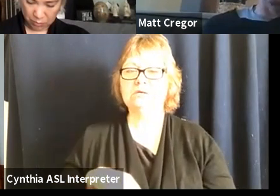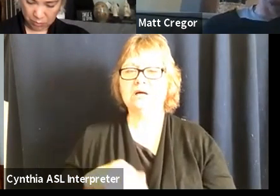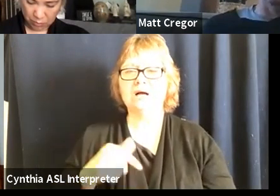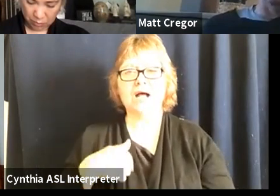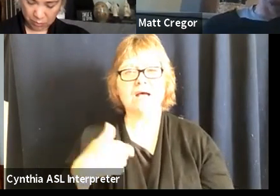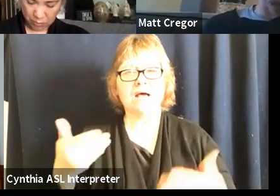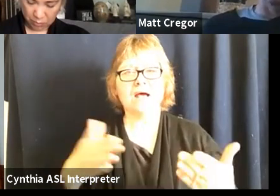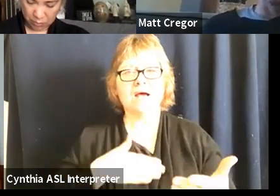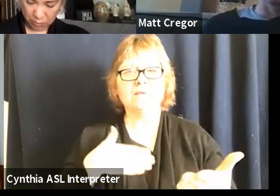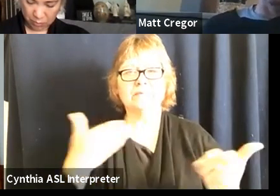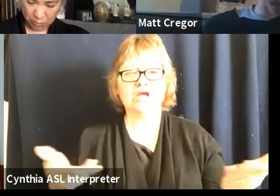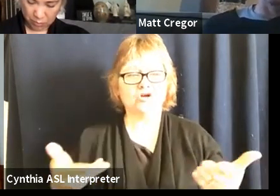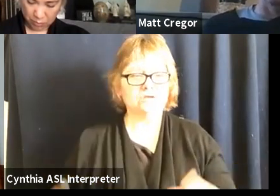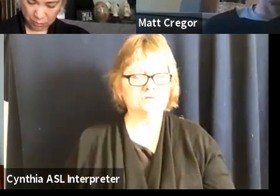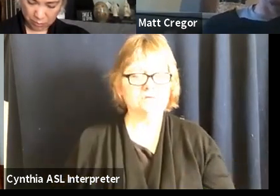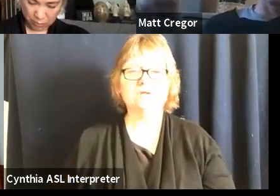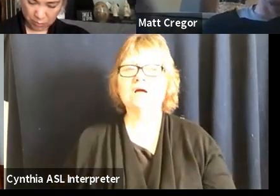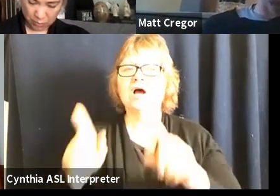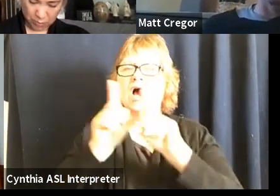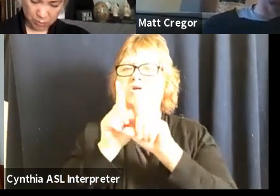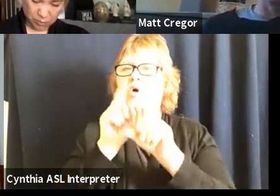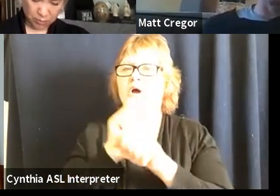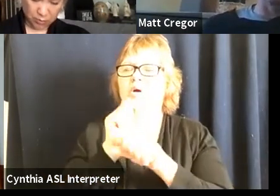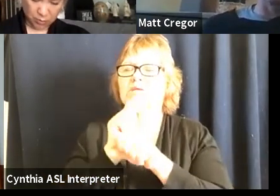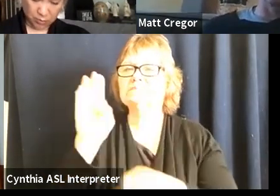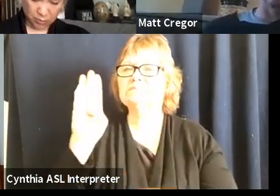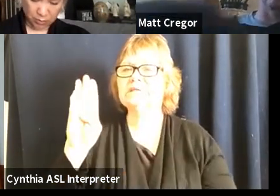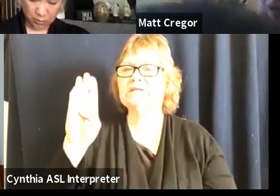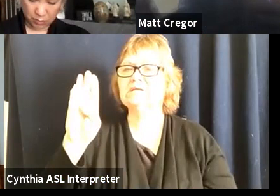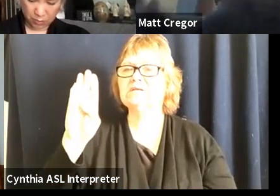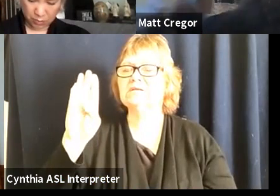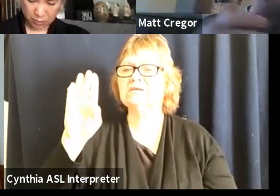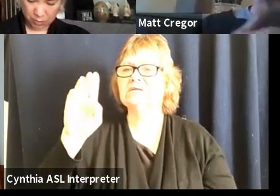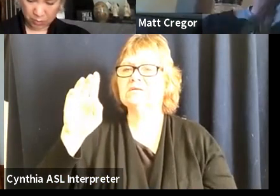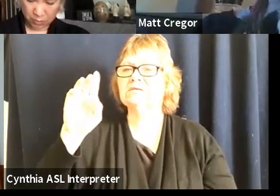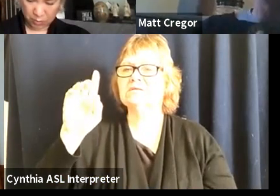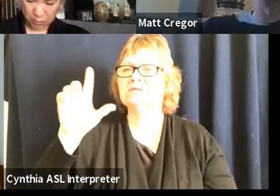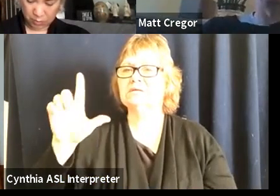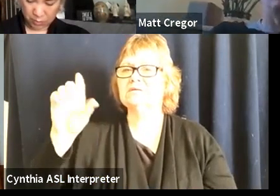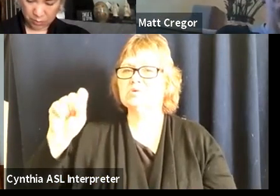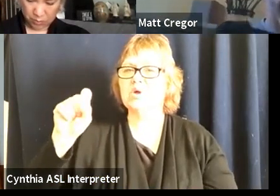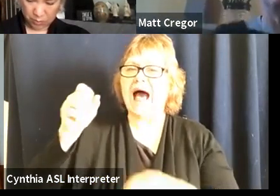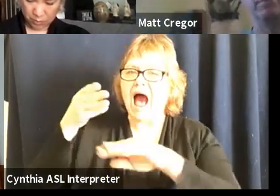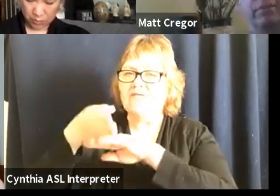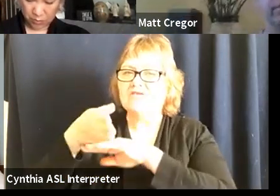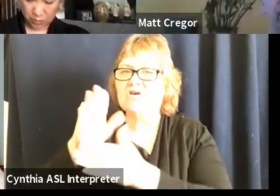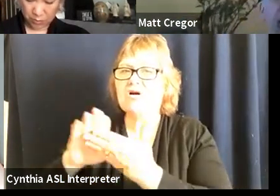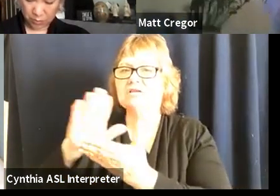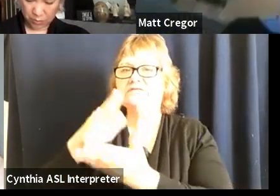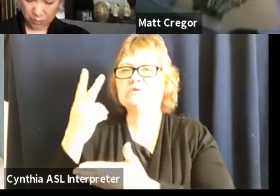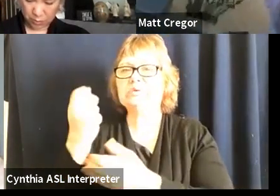I also worked at the Boston Latin School Association out of college for 2 years, and I have a